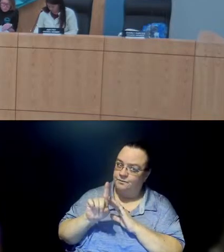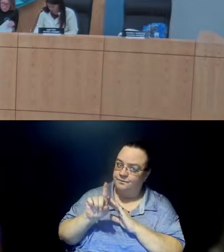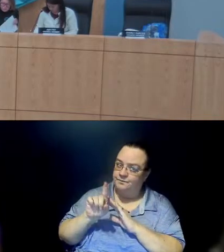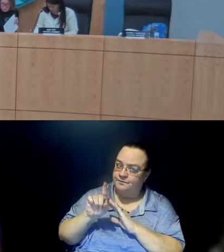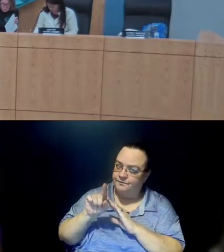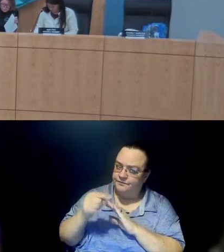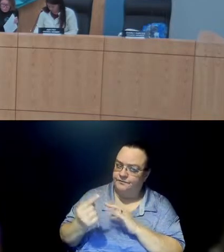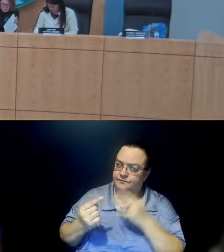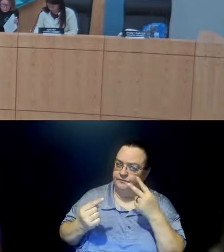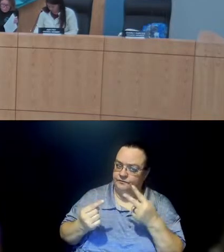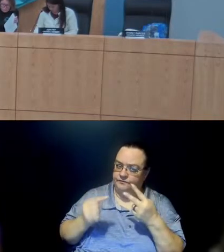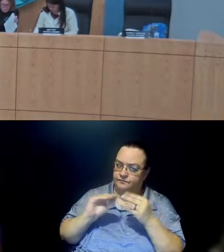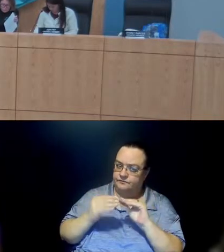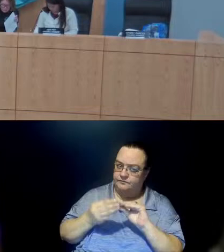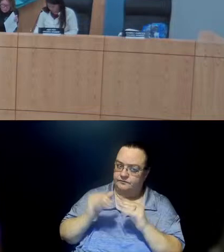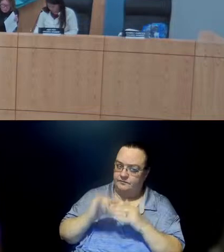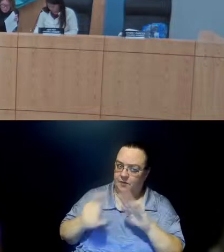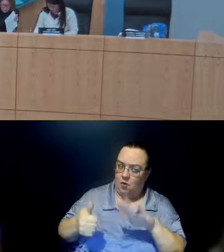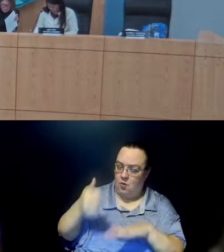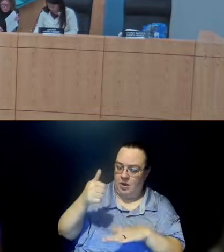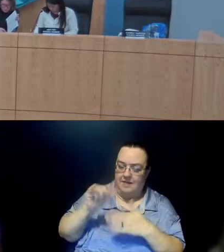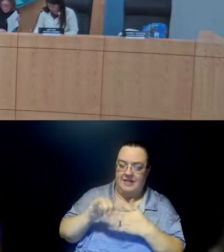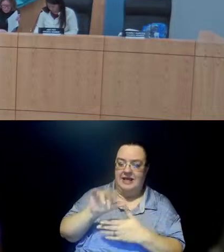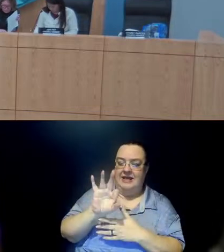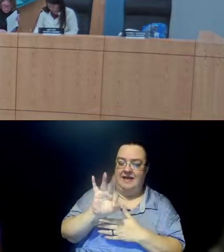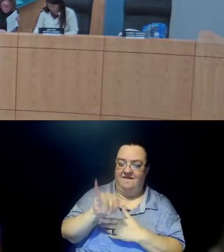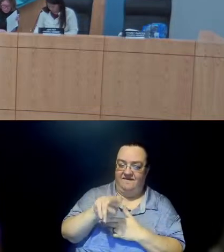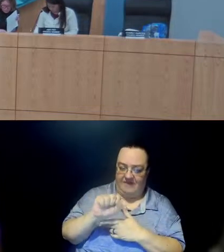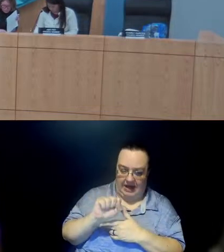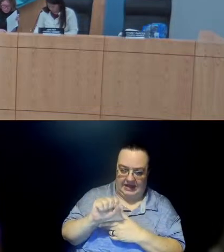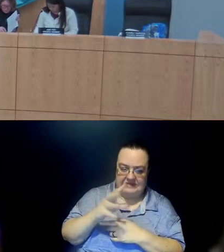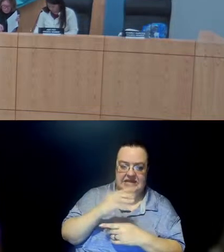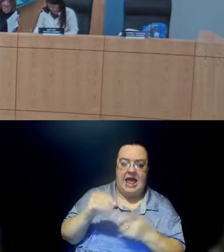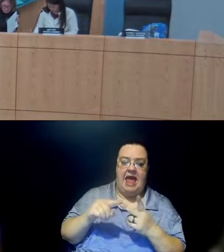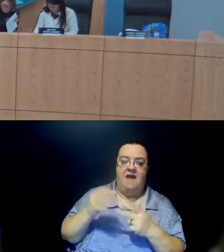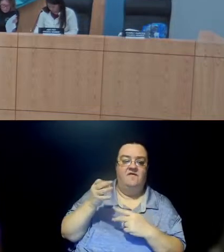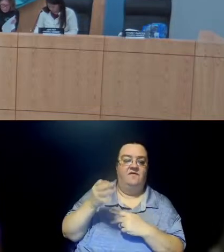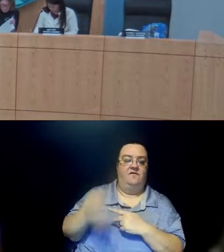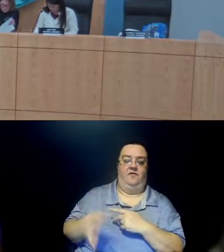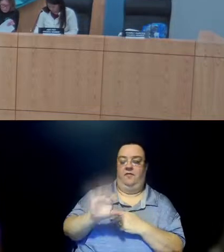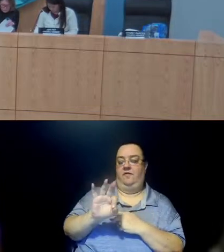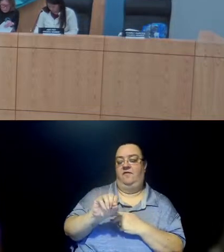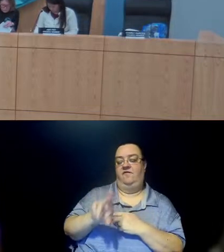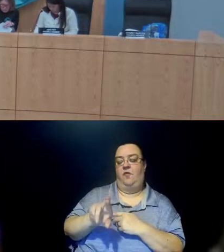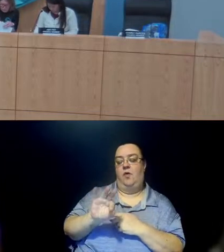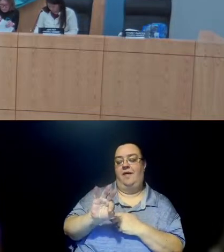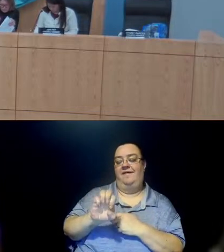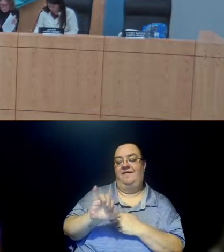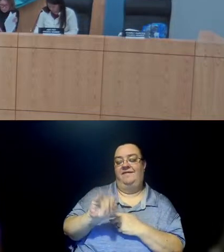two numbers that went up are fines and forfeitures and,